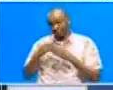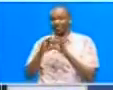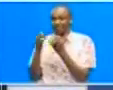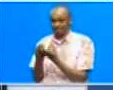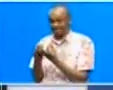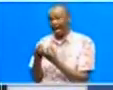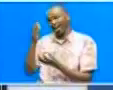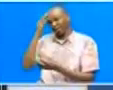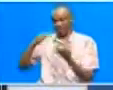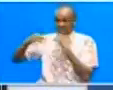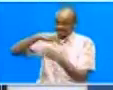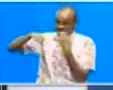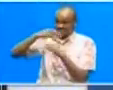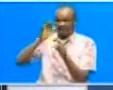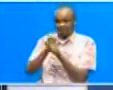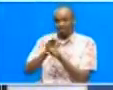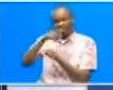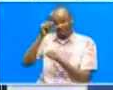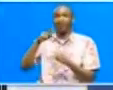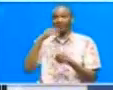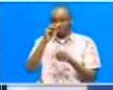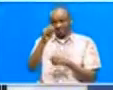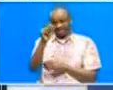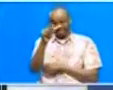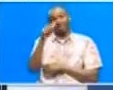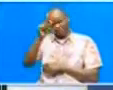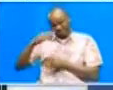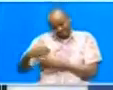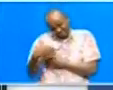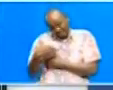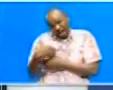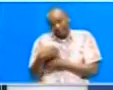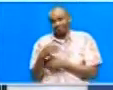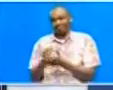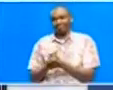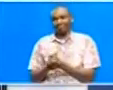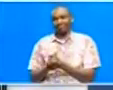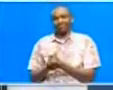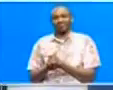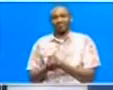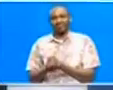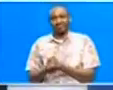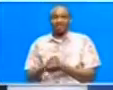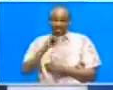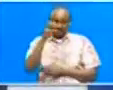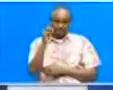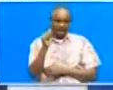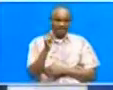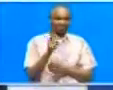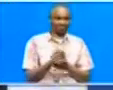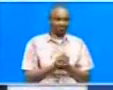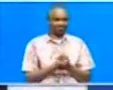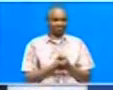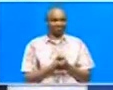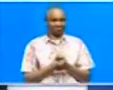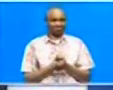know we'll be interacting quite a bit. You will be under my wing, Michelle, specifically, for quite a while. Michelle Ngele and Jamal Gaddafi. You can interact.